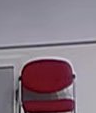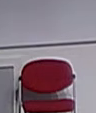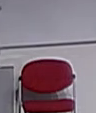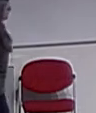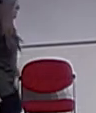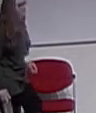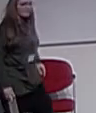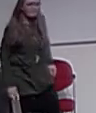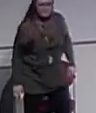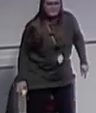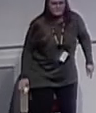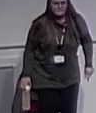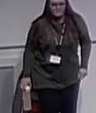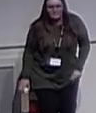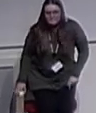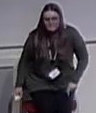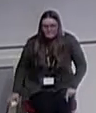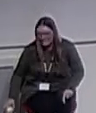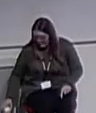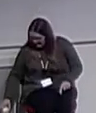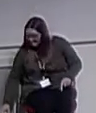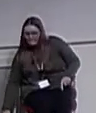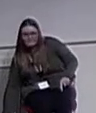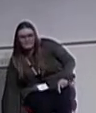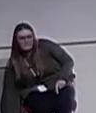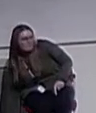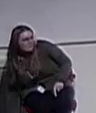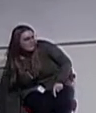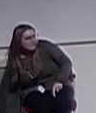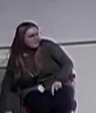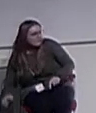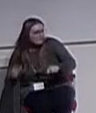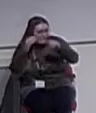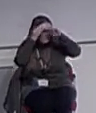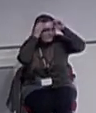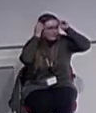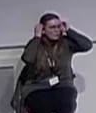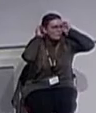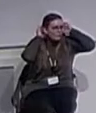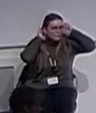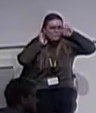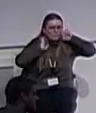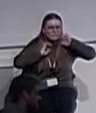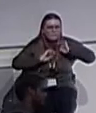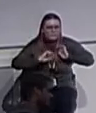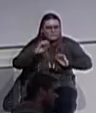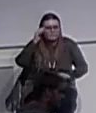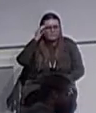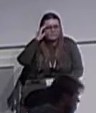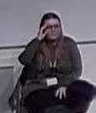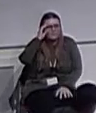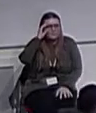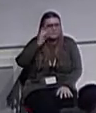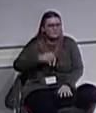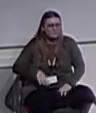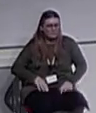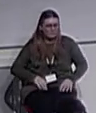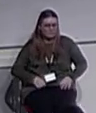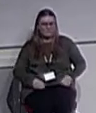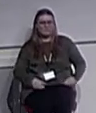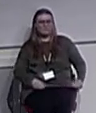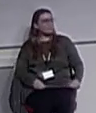molecule found in blood, other bodily fluids, or tissues that is a sign of a normal or abnormal process or of a condition or